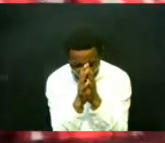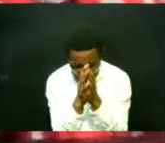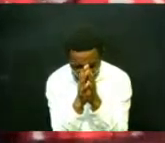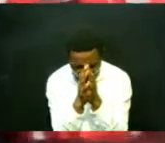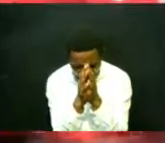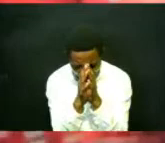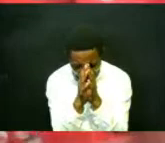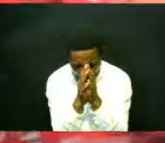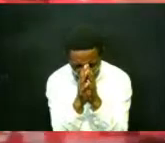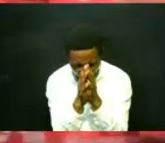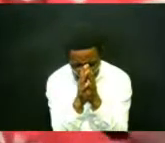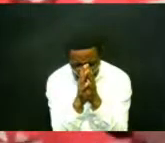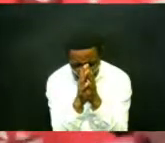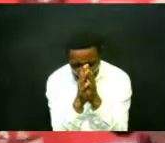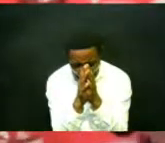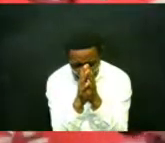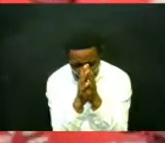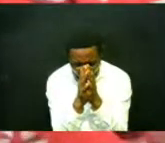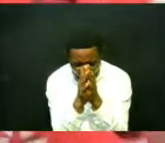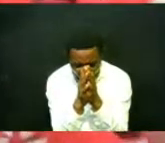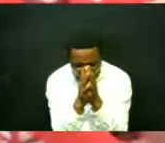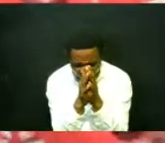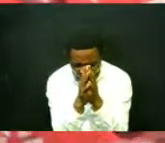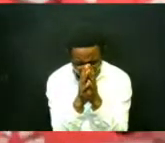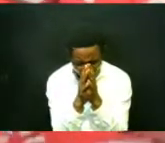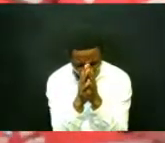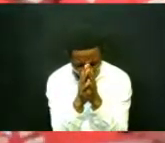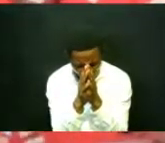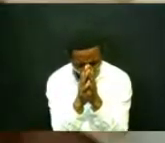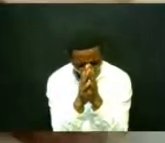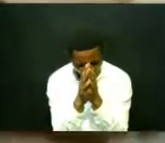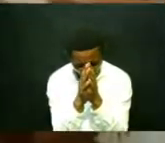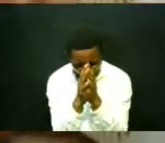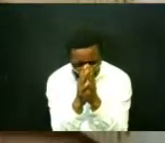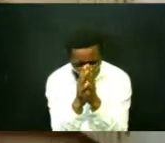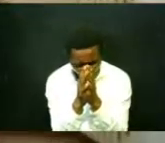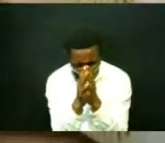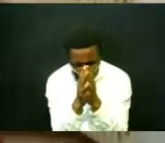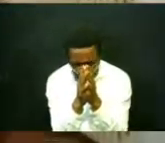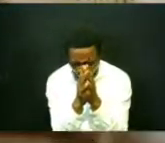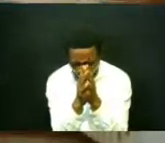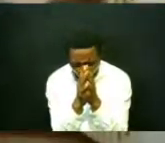you. Receive the power. Receive the spirit.